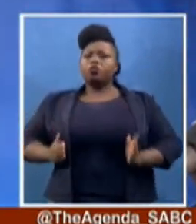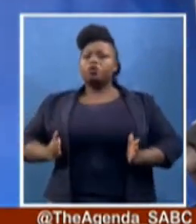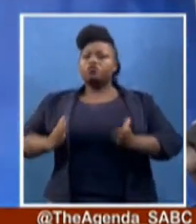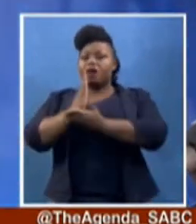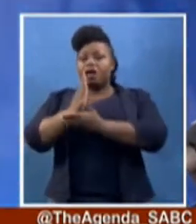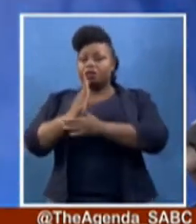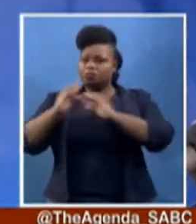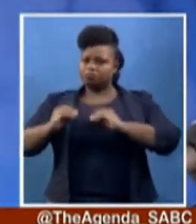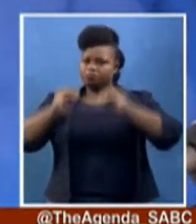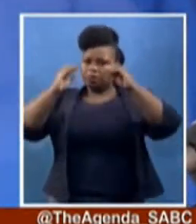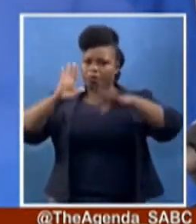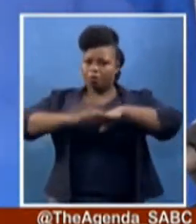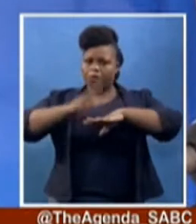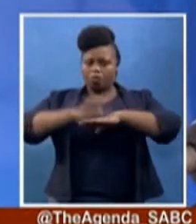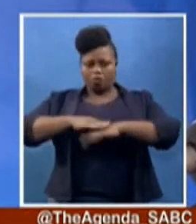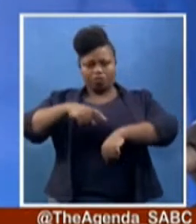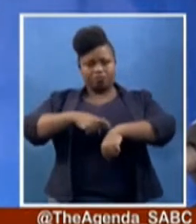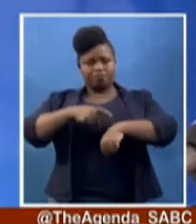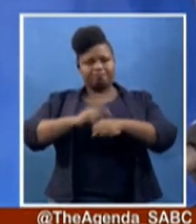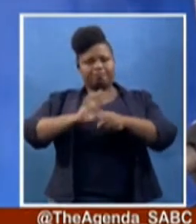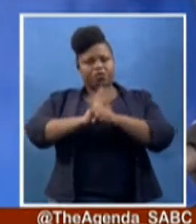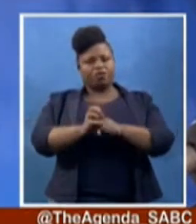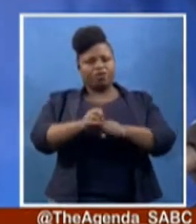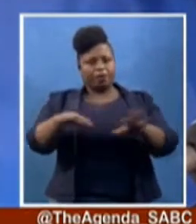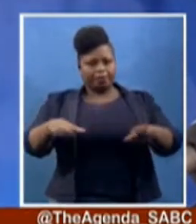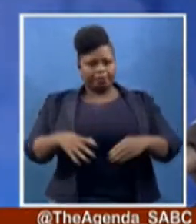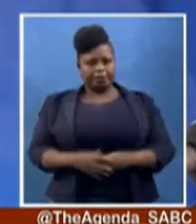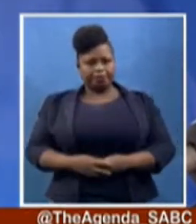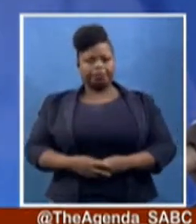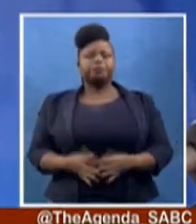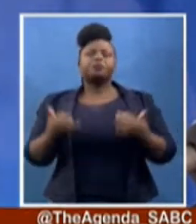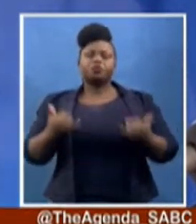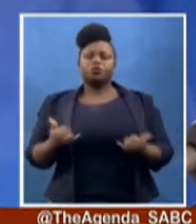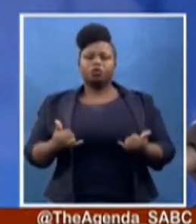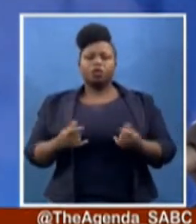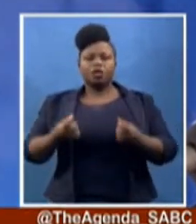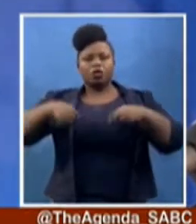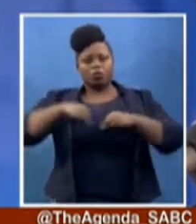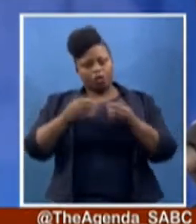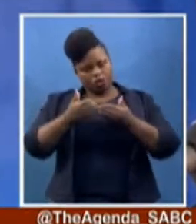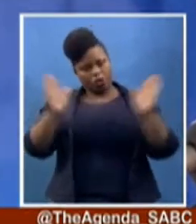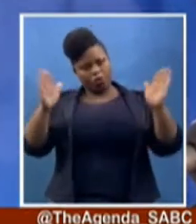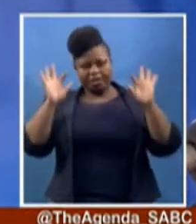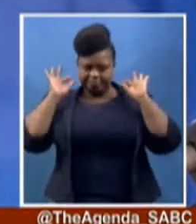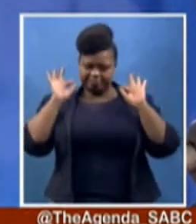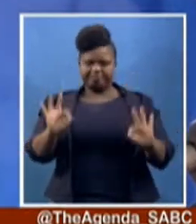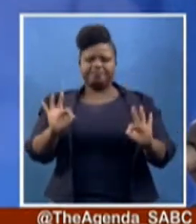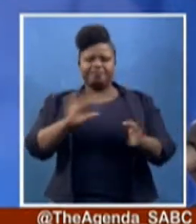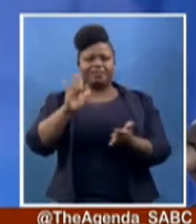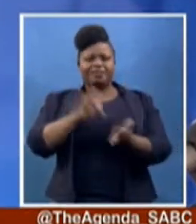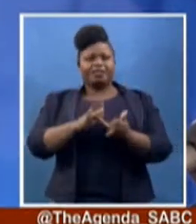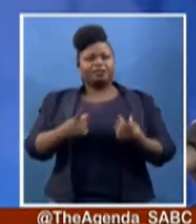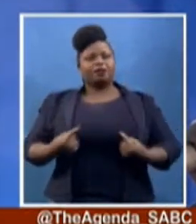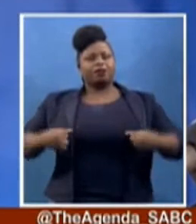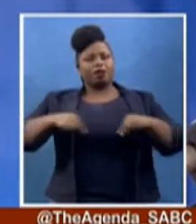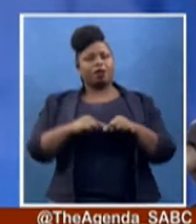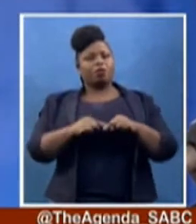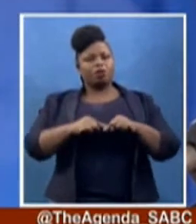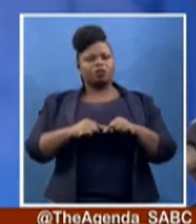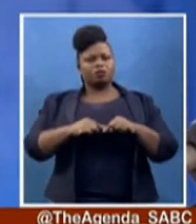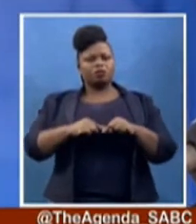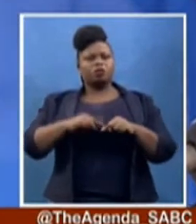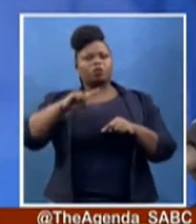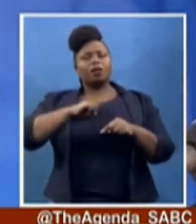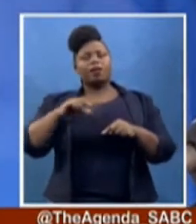COVID-19. Kajeno re butsi center ena ya rona e re reletseng ka mme Charlotte Maxeke e